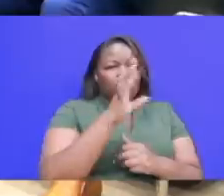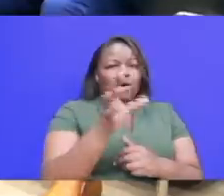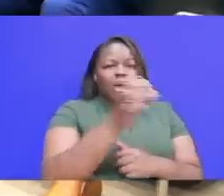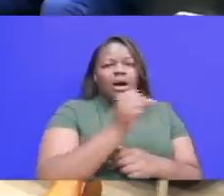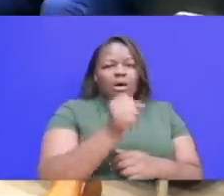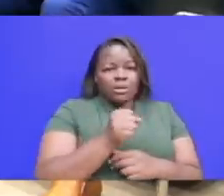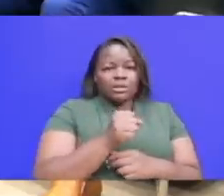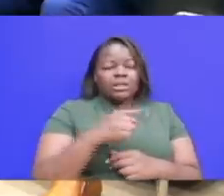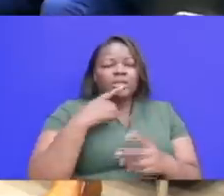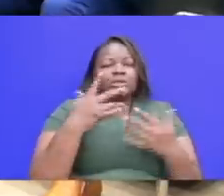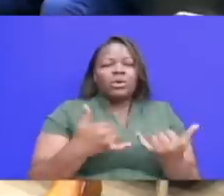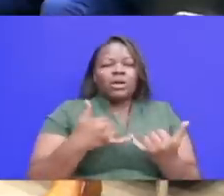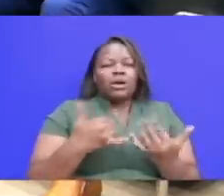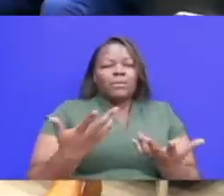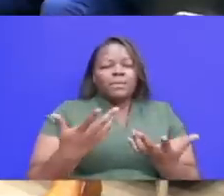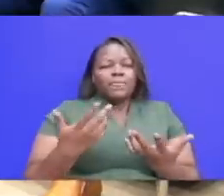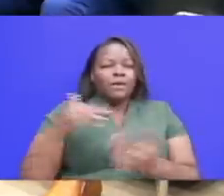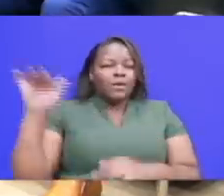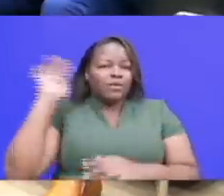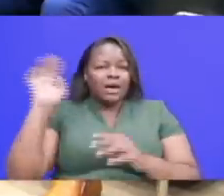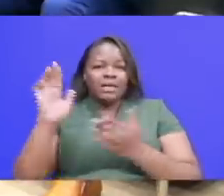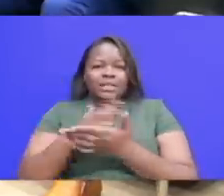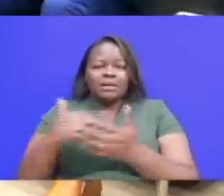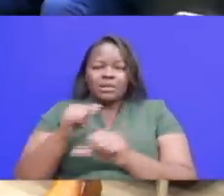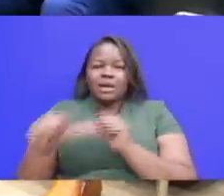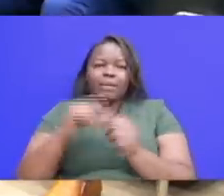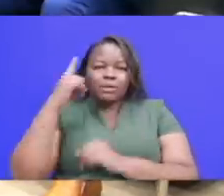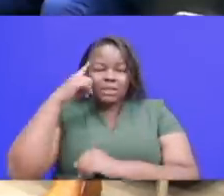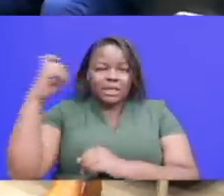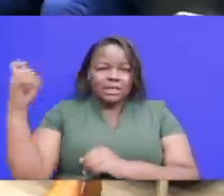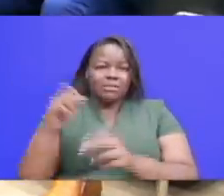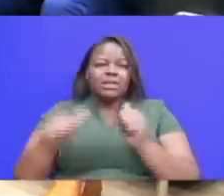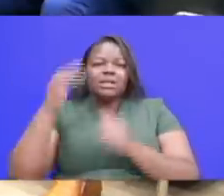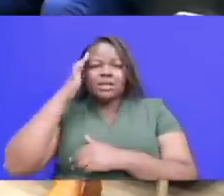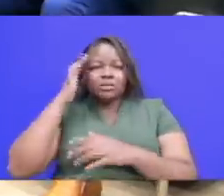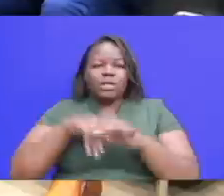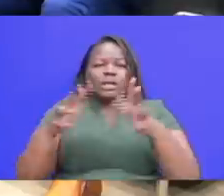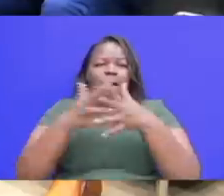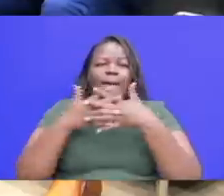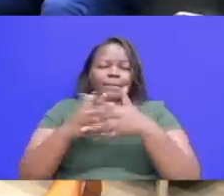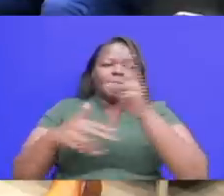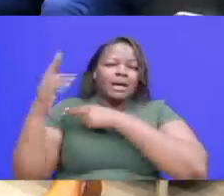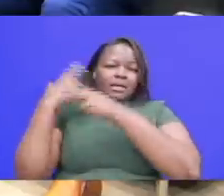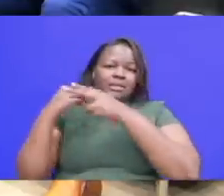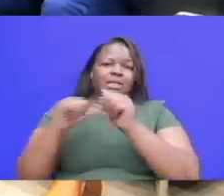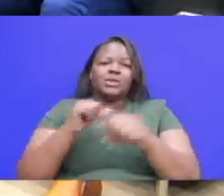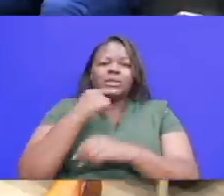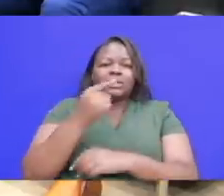we leave there, you had asked something about the dream. Mm. It is known in the American history of I Have a Dream